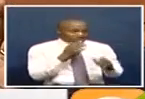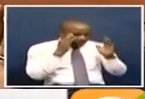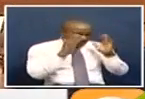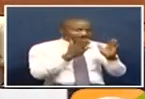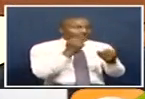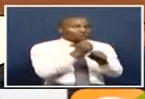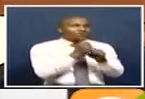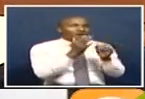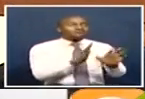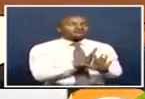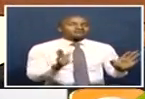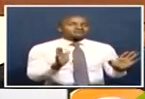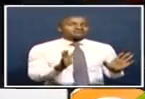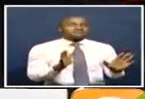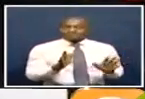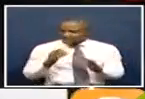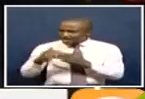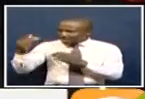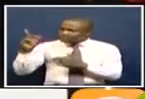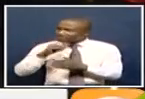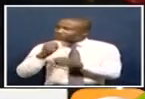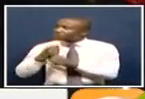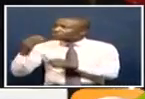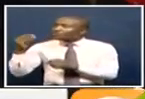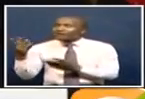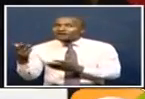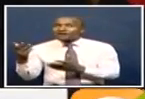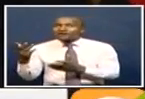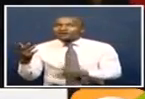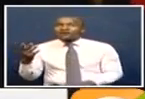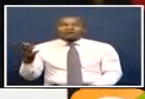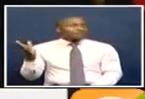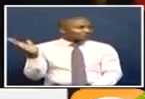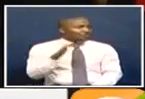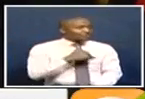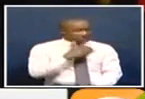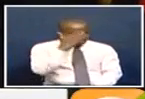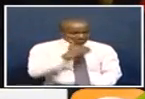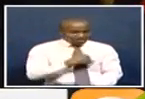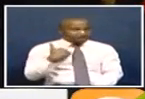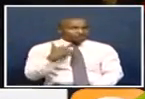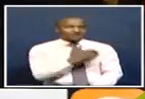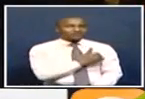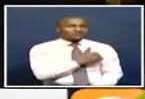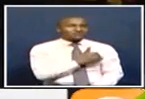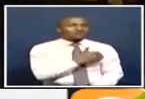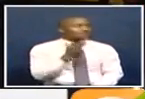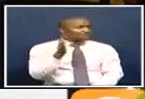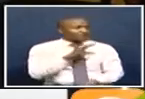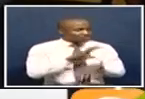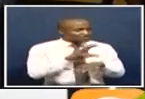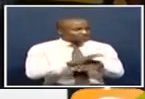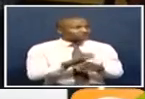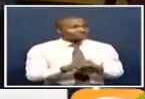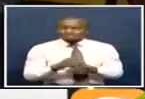it. That's it. What are you going to do after this? What are you going to do? Oh, I will go back to my church. I'm a Catholic. And do I will go back to my church. And do